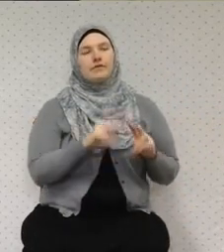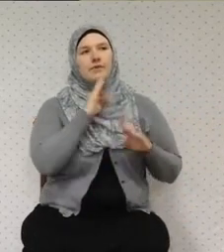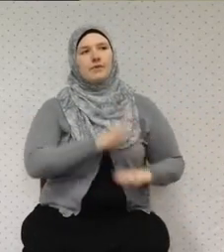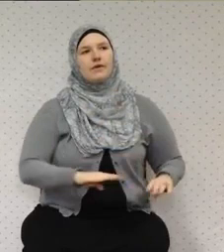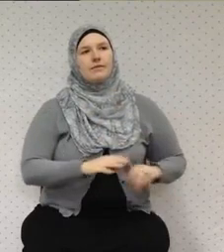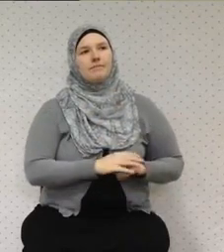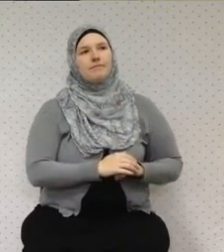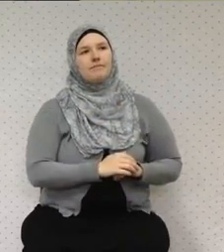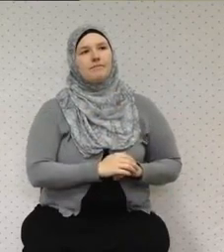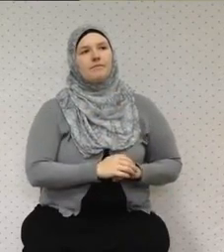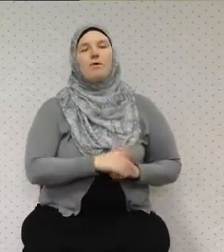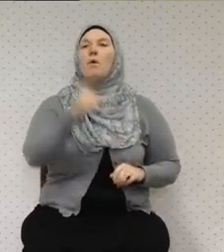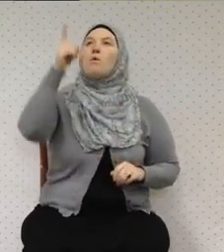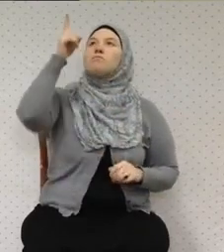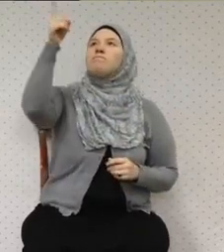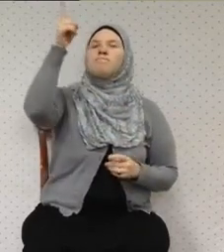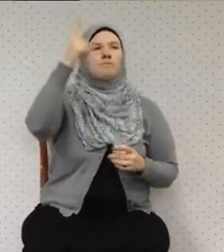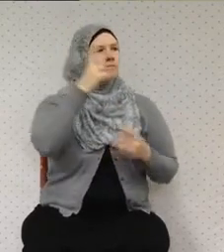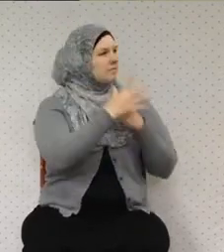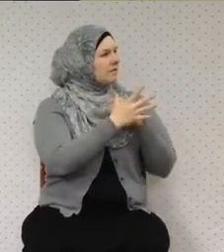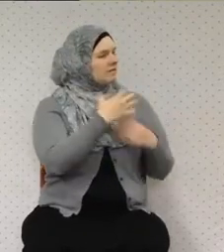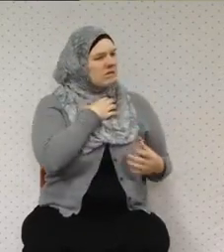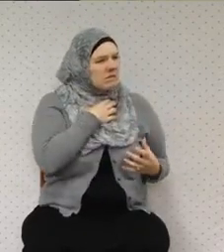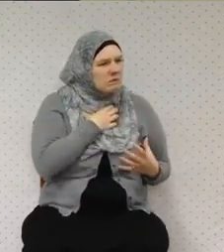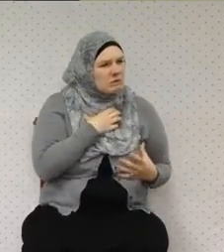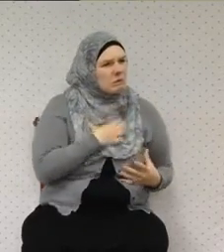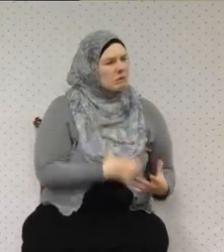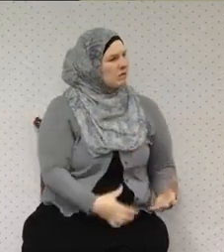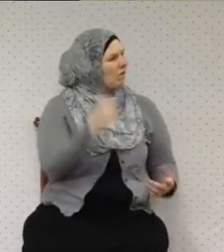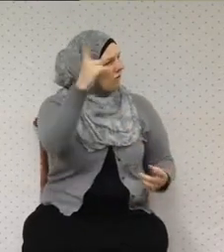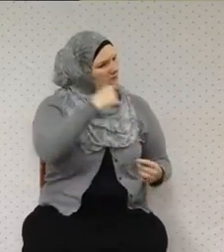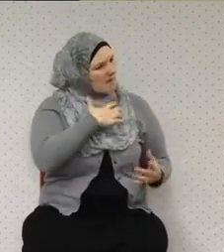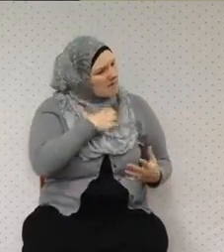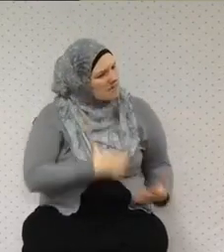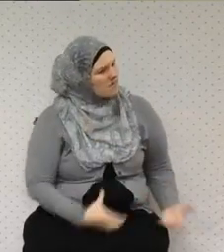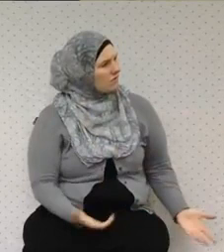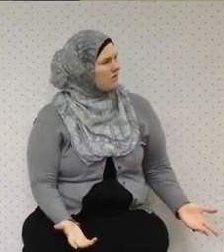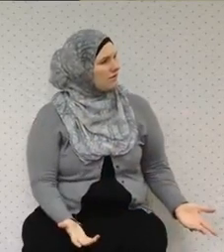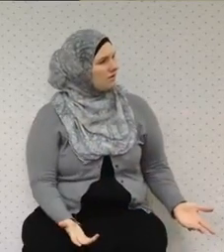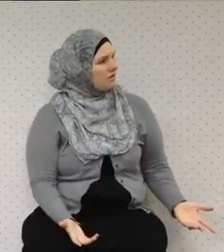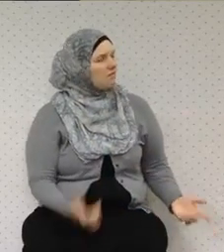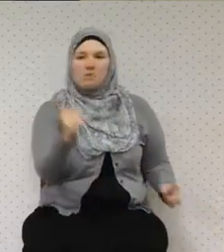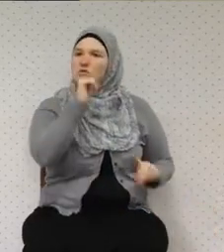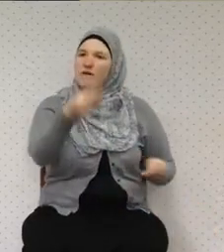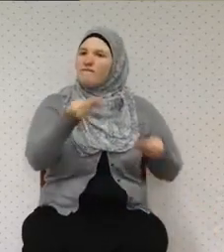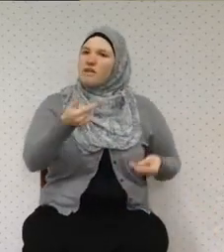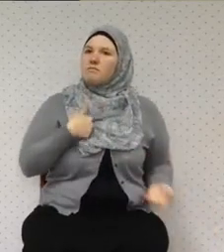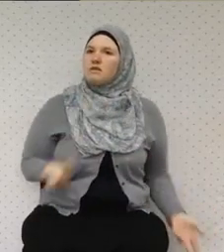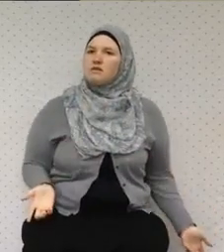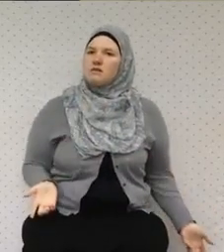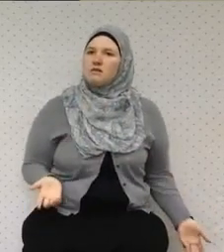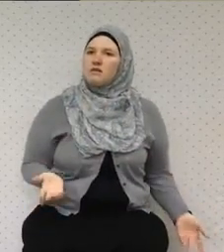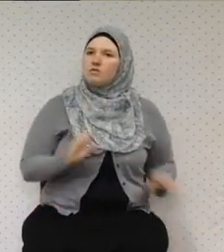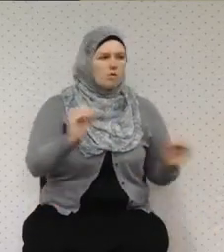could you be hungry when you are the Lord of the universe? And he says, my servant so and so was hungry. Had